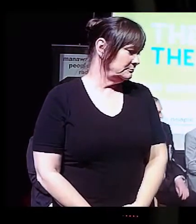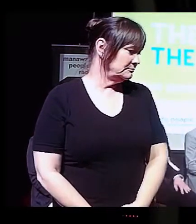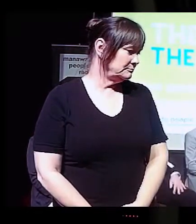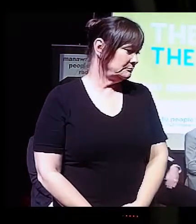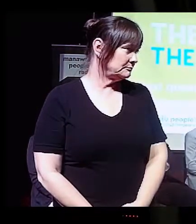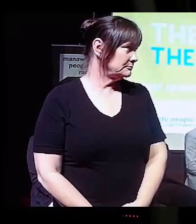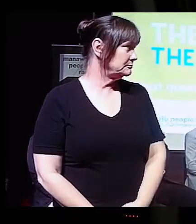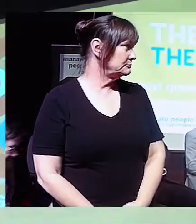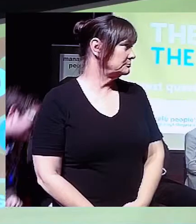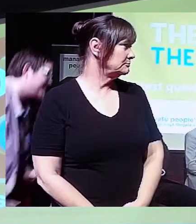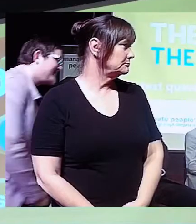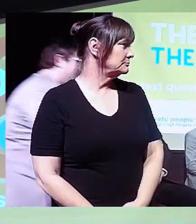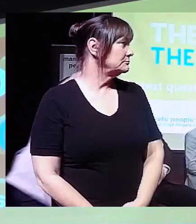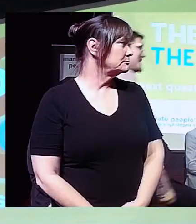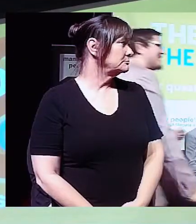And Jack Phillips.